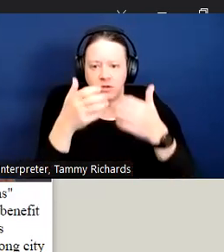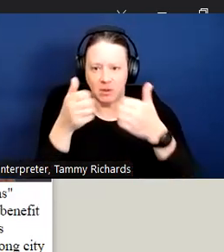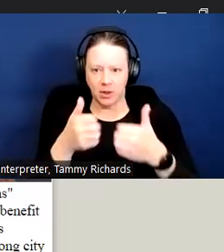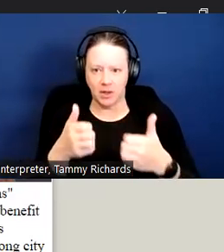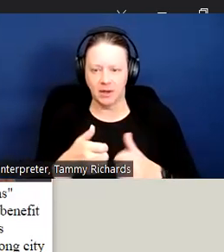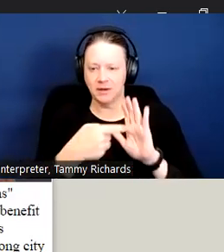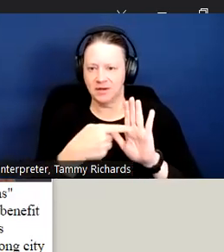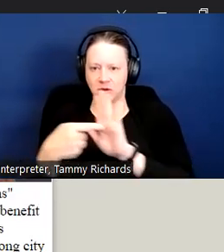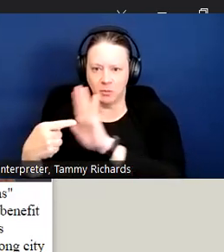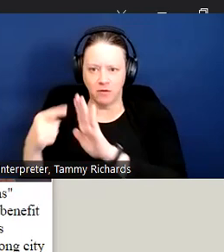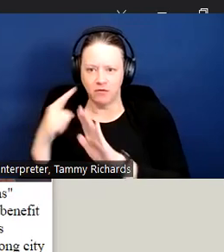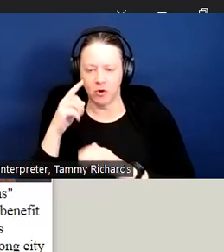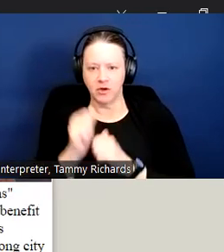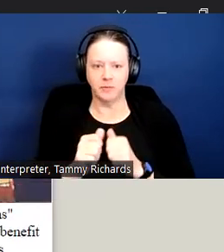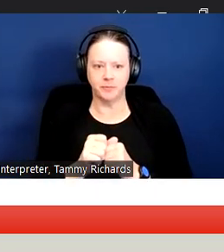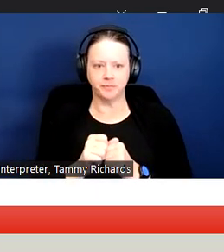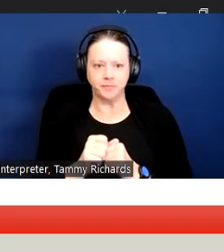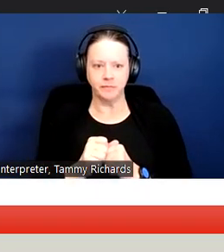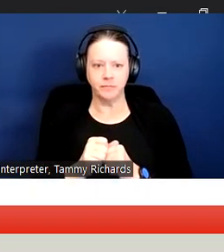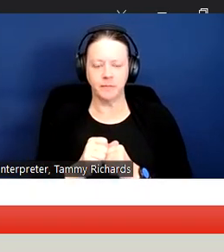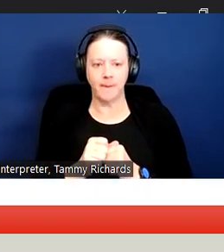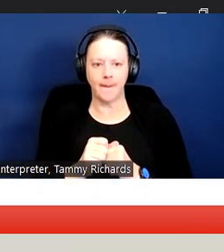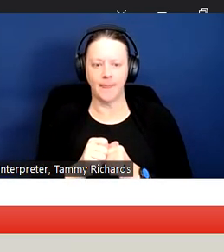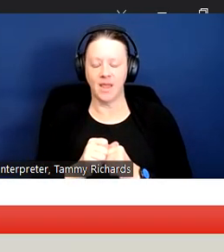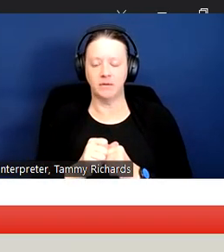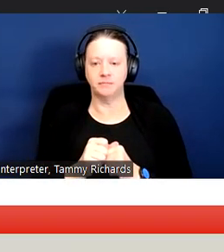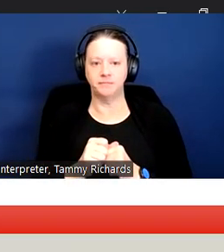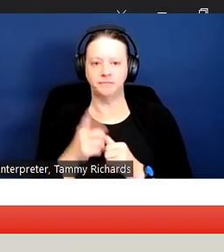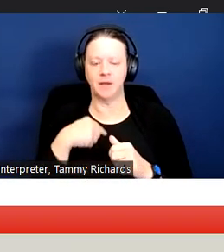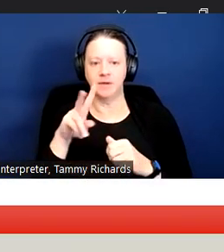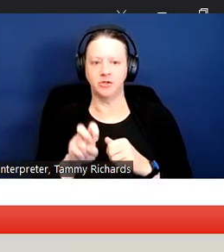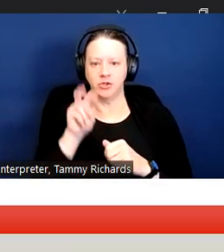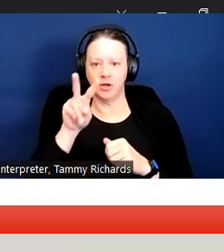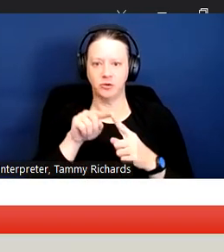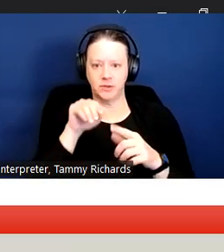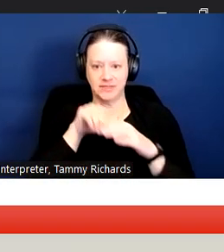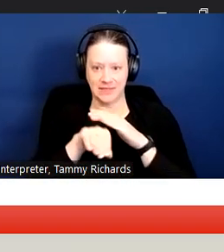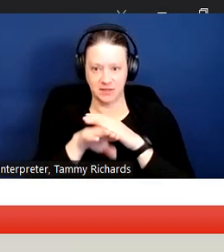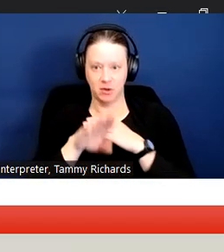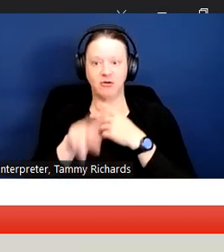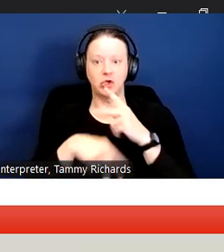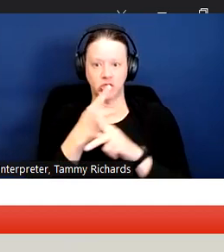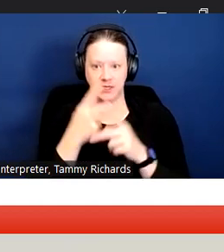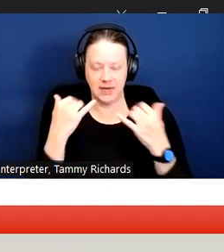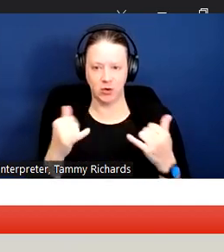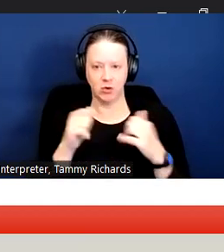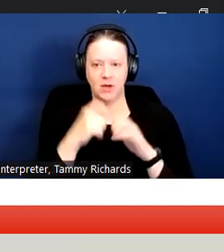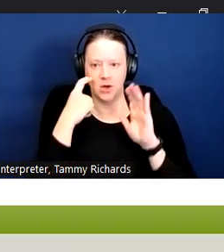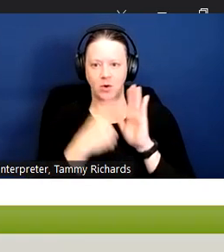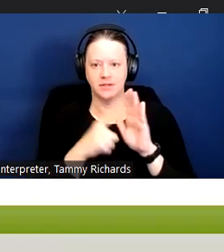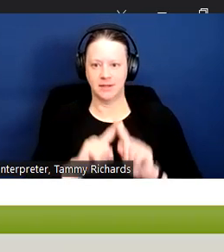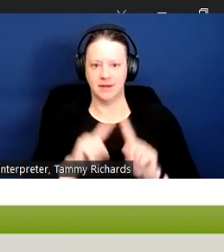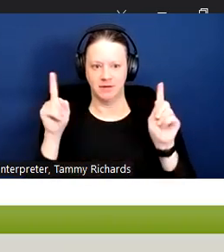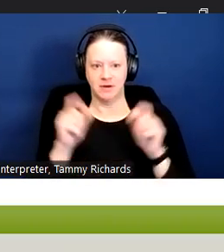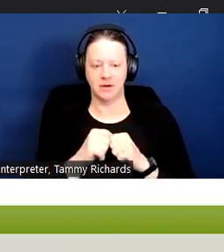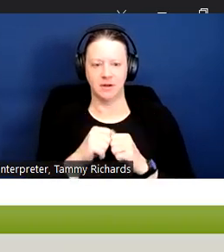users. Desk pinned, paste, jump to the accessible version now so you can notice the difference. List